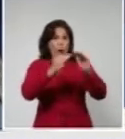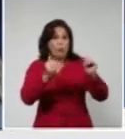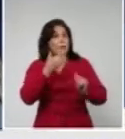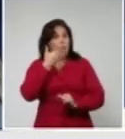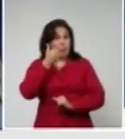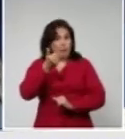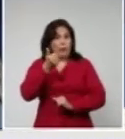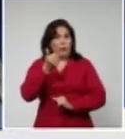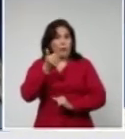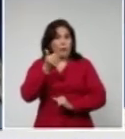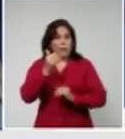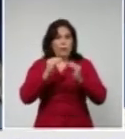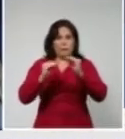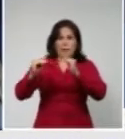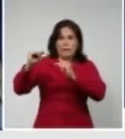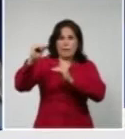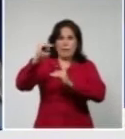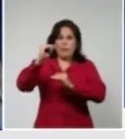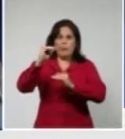3.54%.